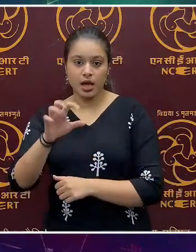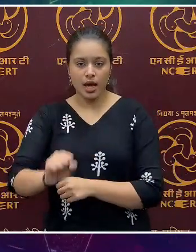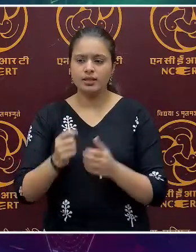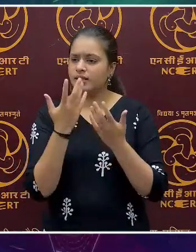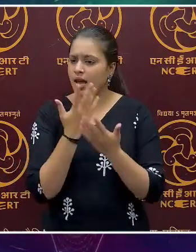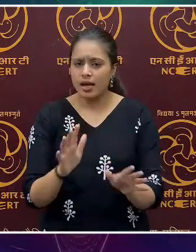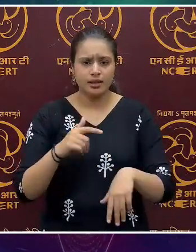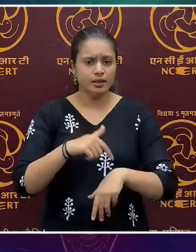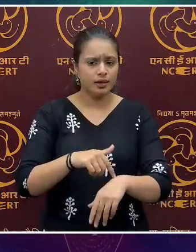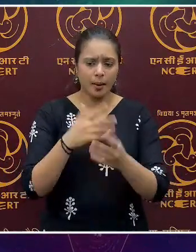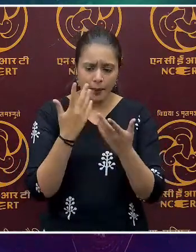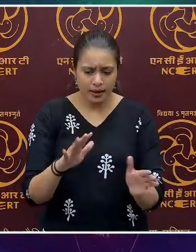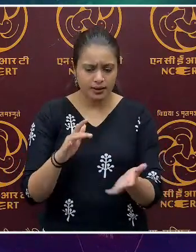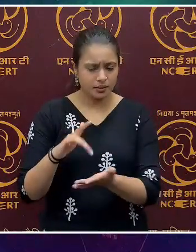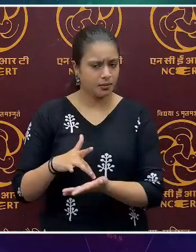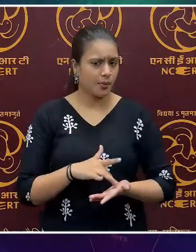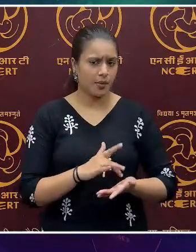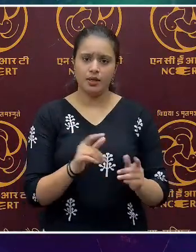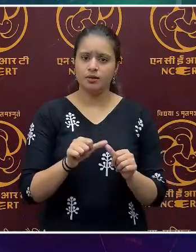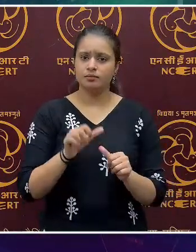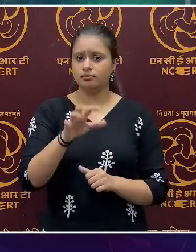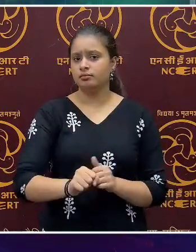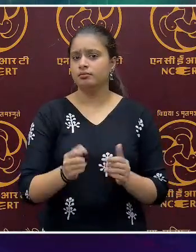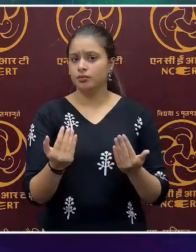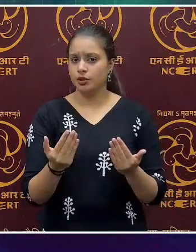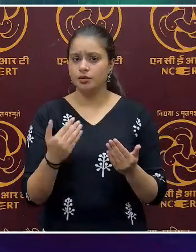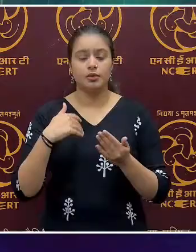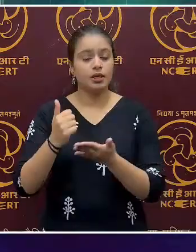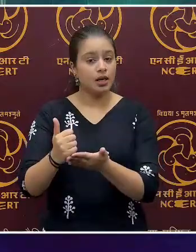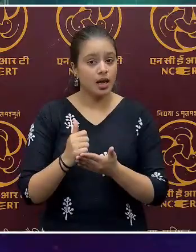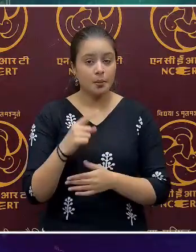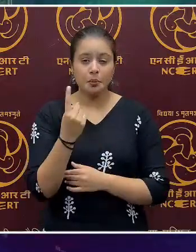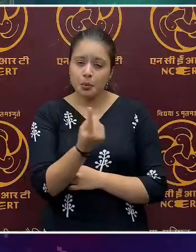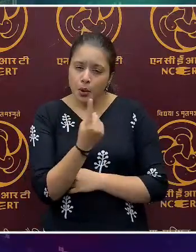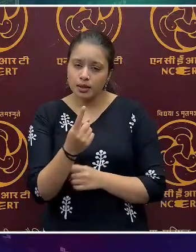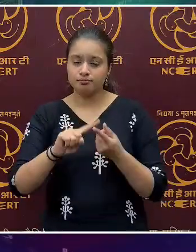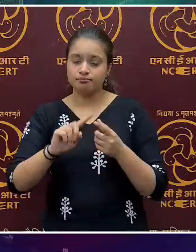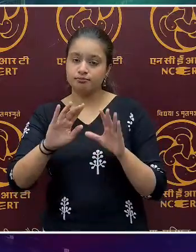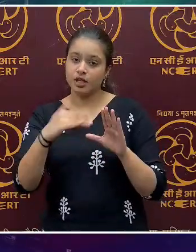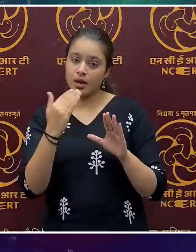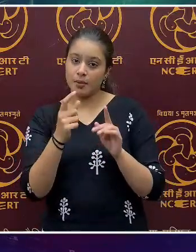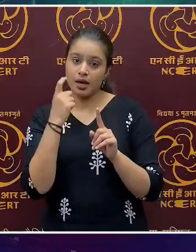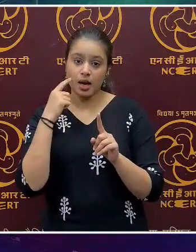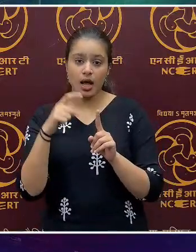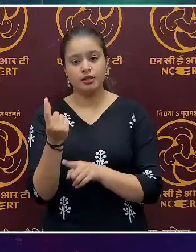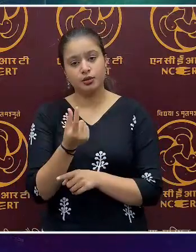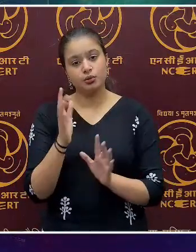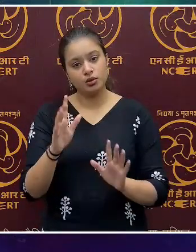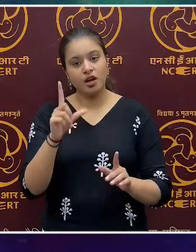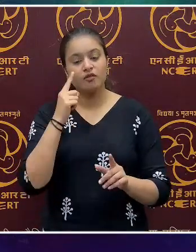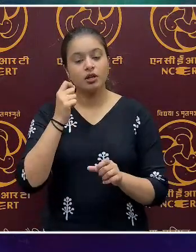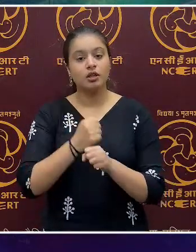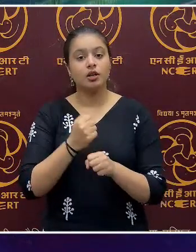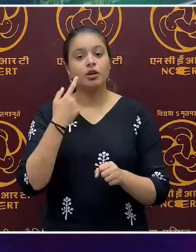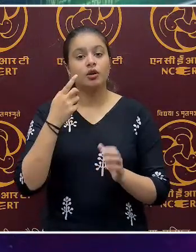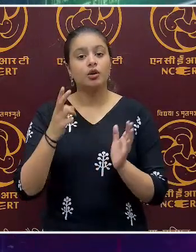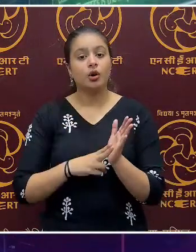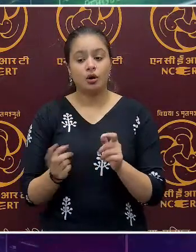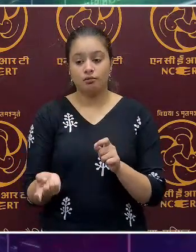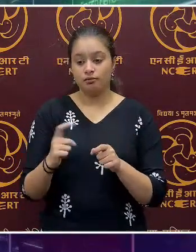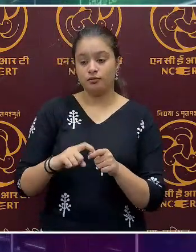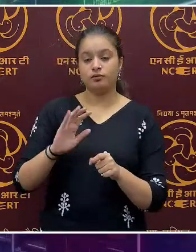anytime, anywhere from any place. So by the help of only email ID, he can log in with the Diksha and access the virtual